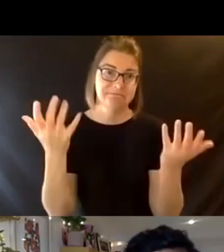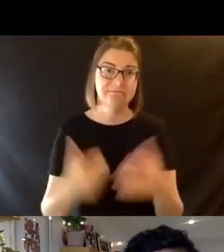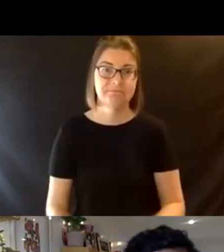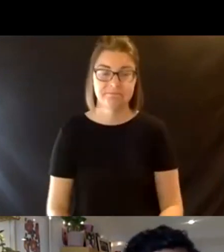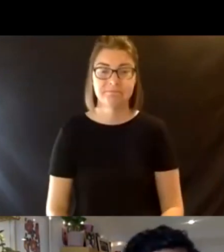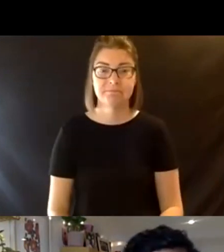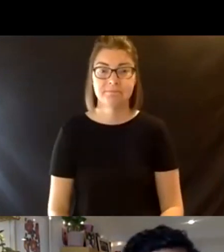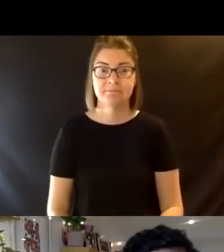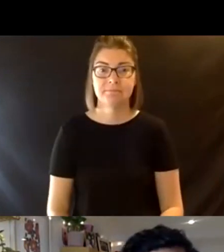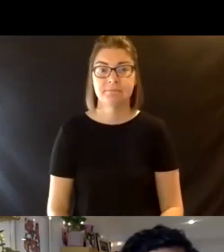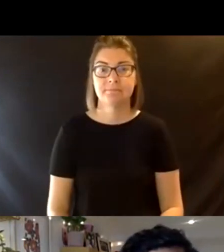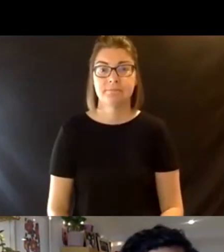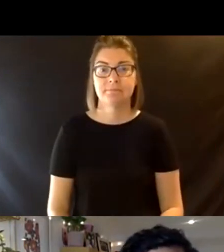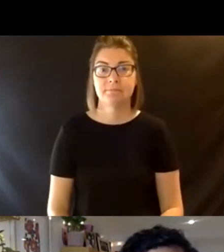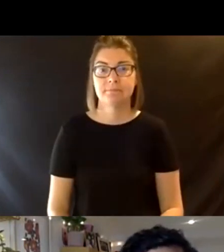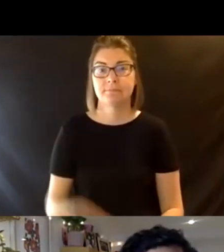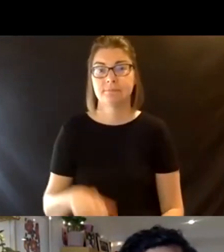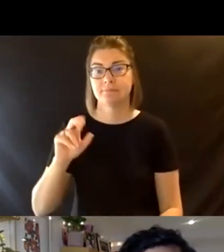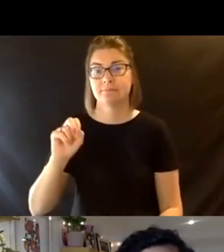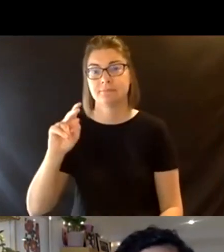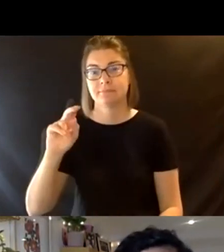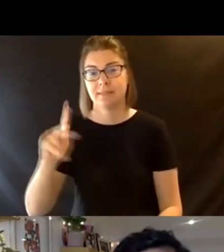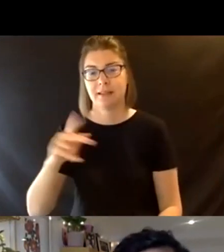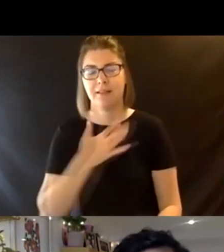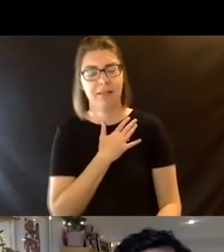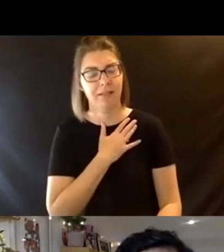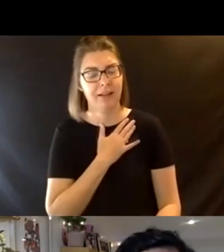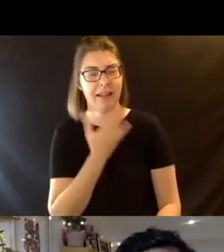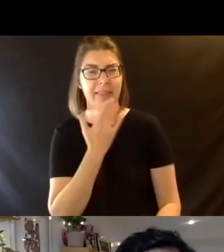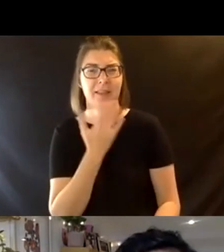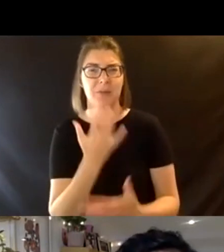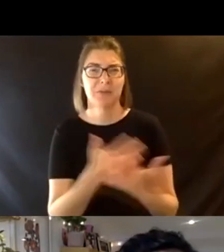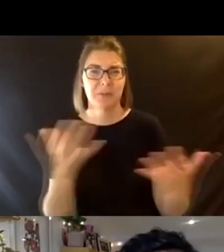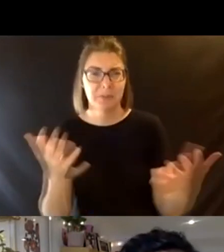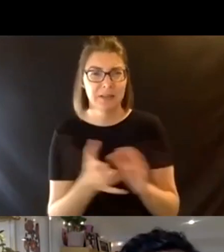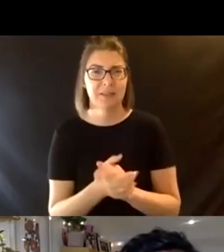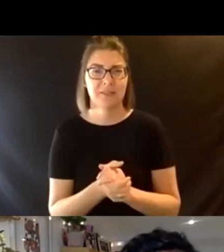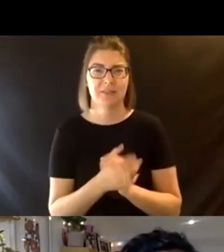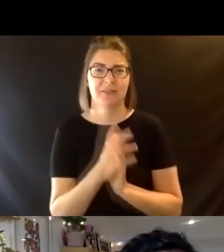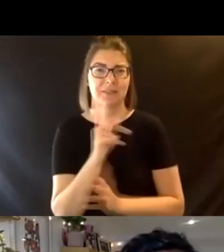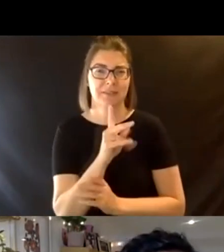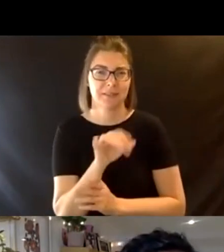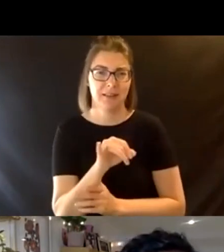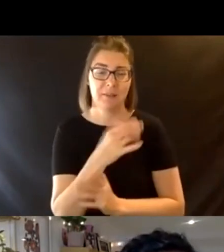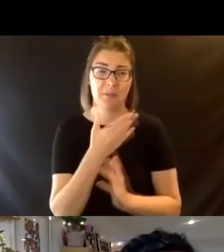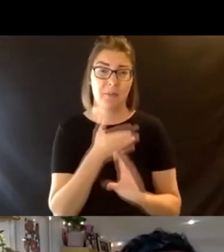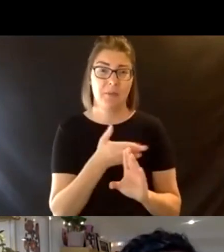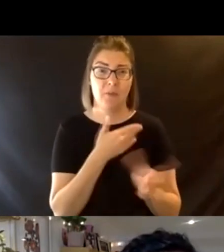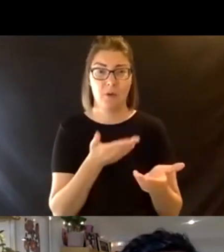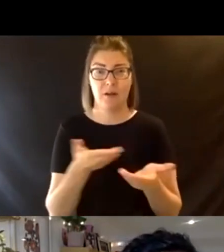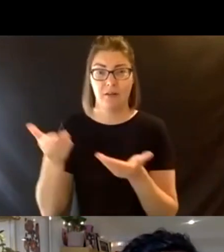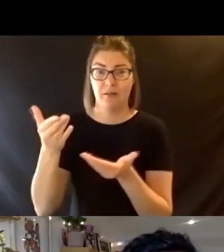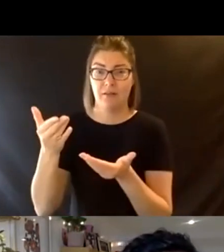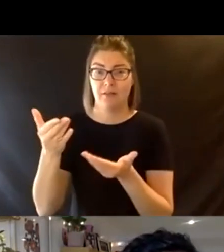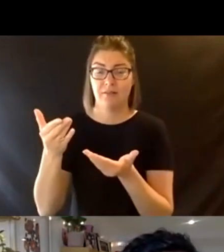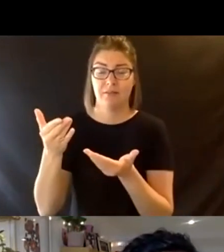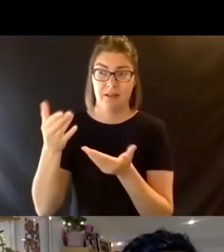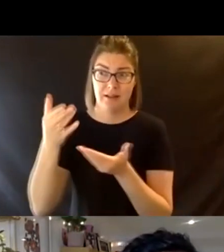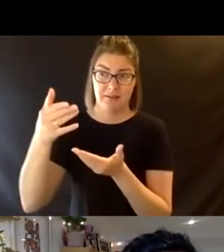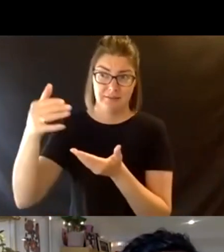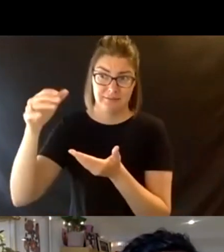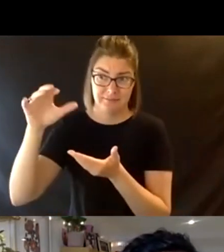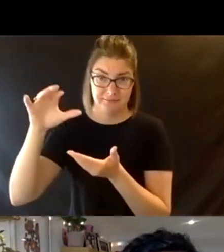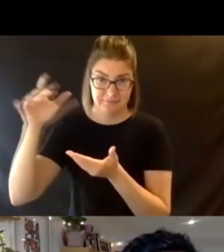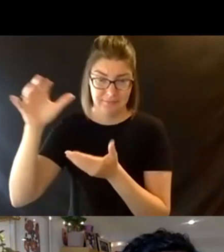Thank you so much, Kai. Before I hand it back over to the hosts, Graham, Jay, Fran, Kai, thank you so much